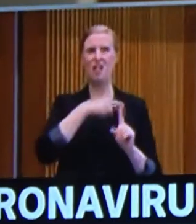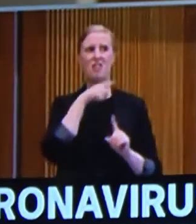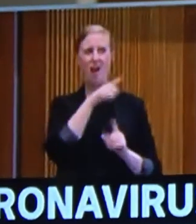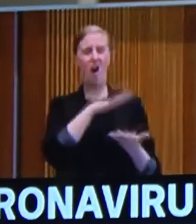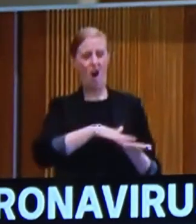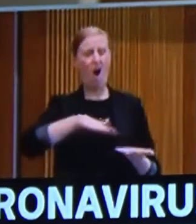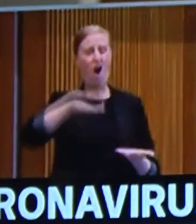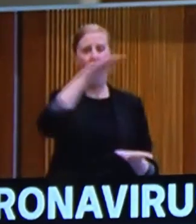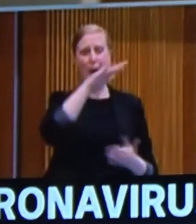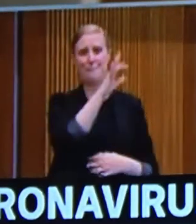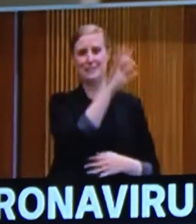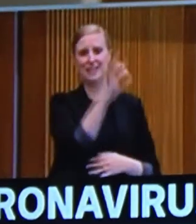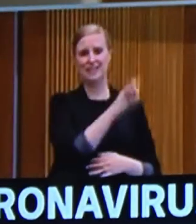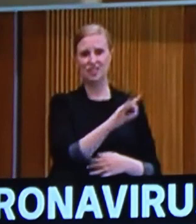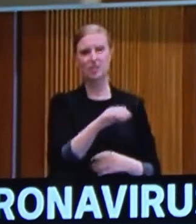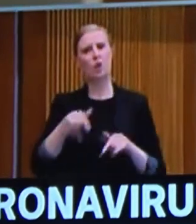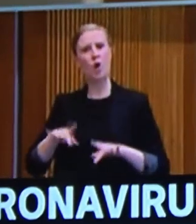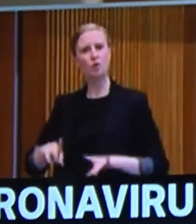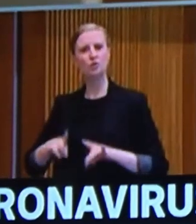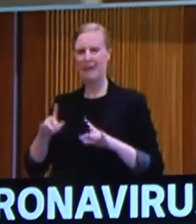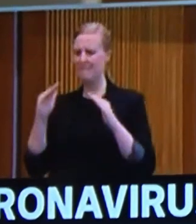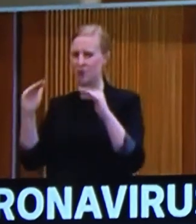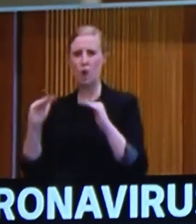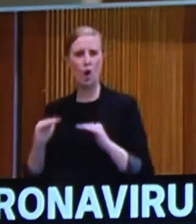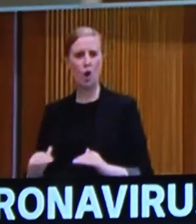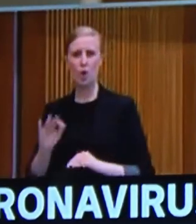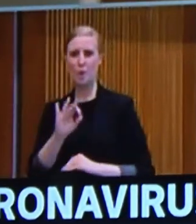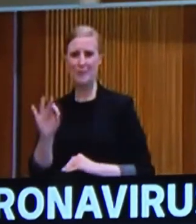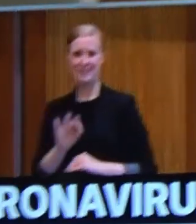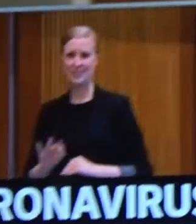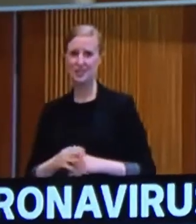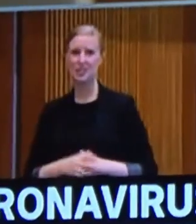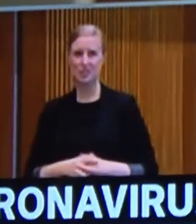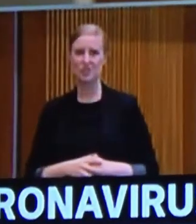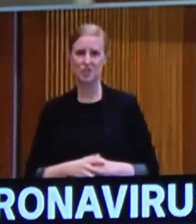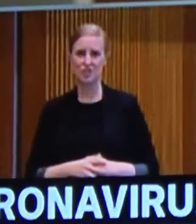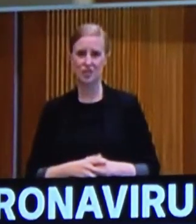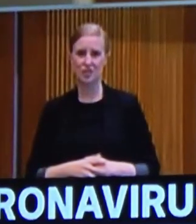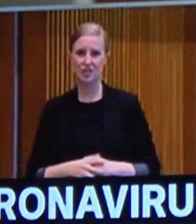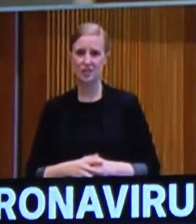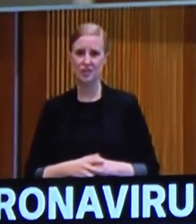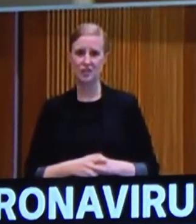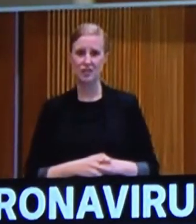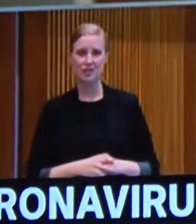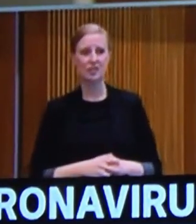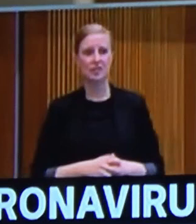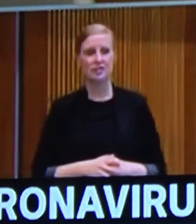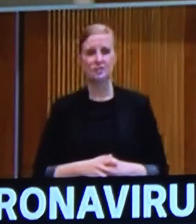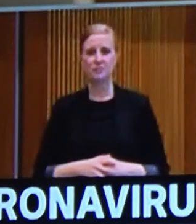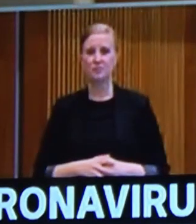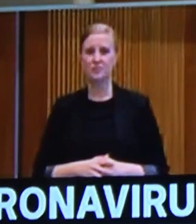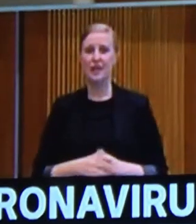or the amount of undetected cases in the community. We literally have hundreds of public health workers in every